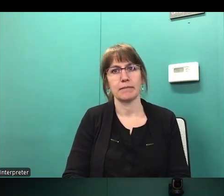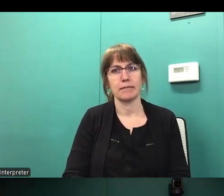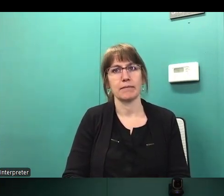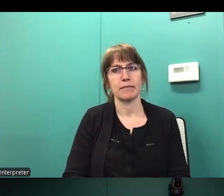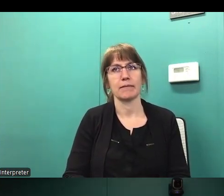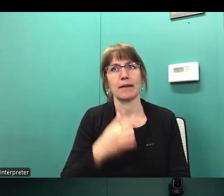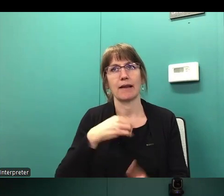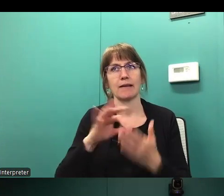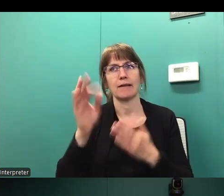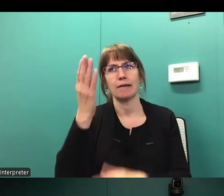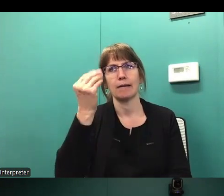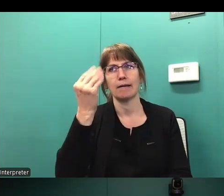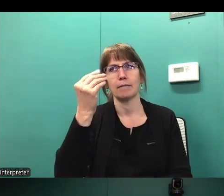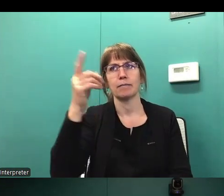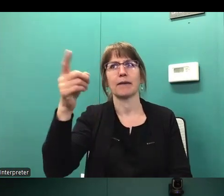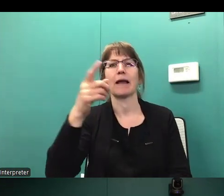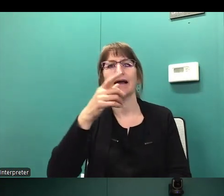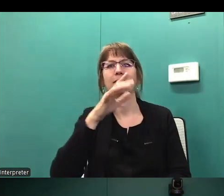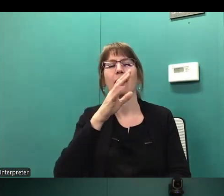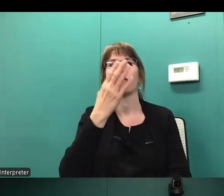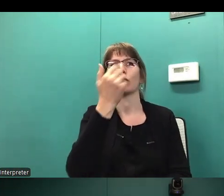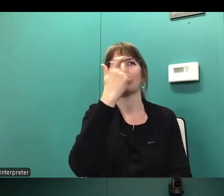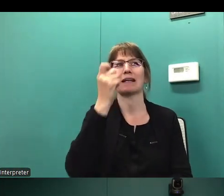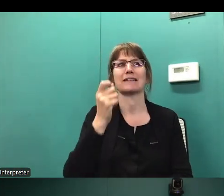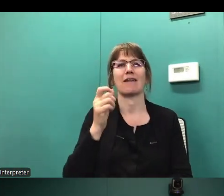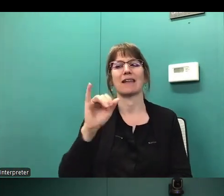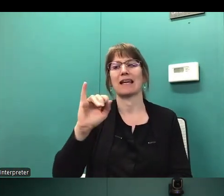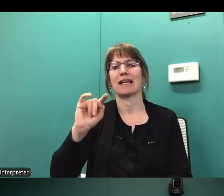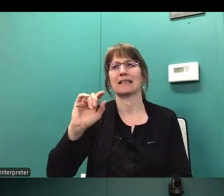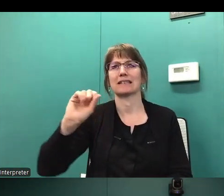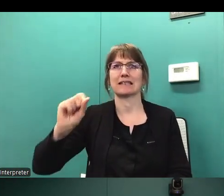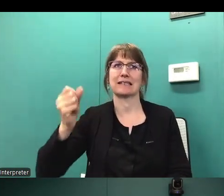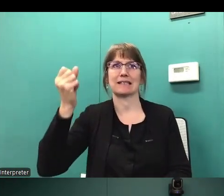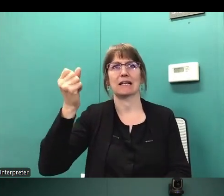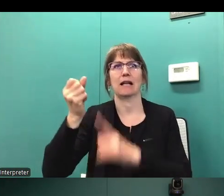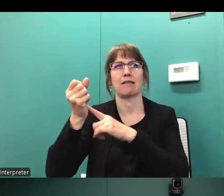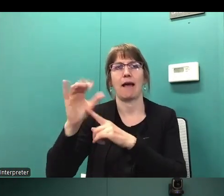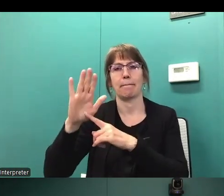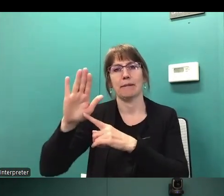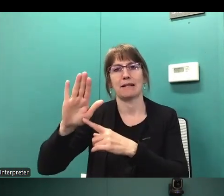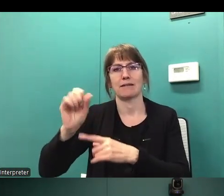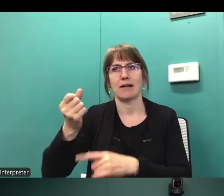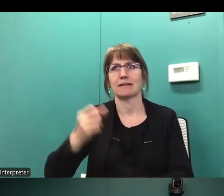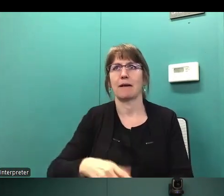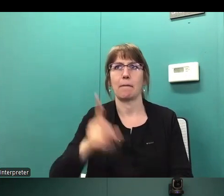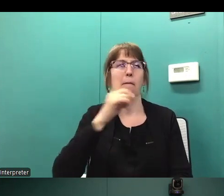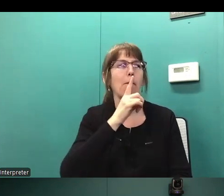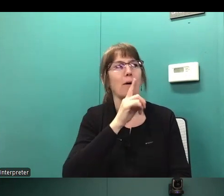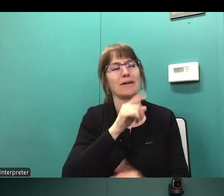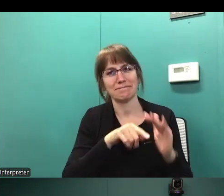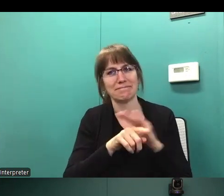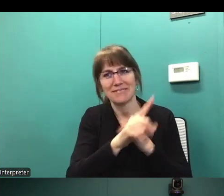I got 14. It's 14 because the it's. Yes, the it's. I didn't break that one up when I said it, sorry. Sneaky, sneaky.